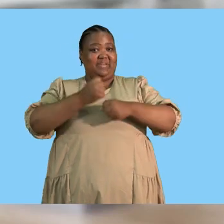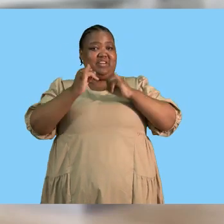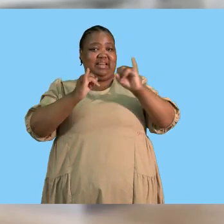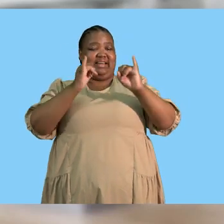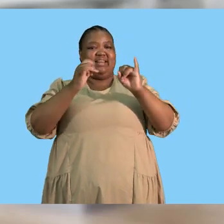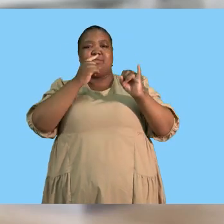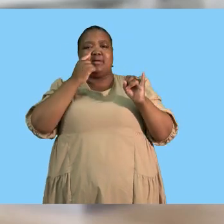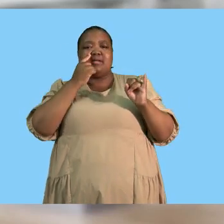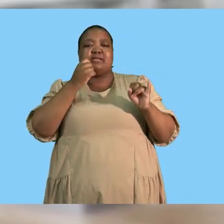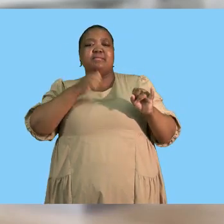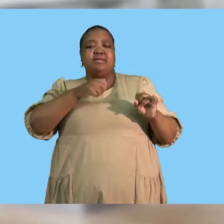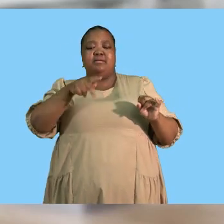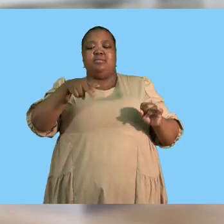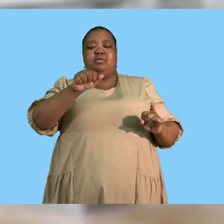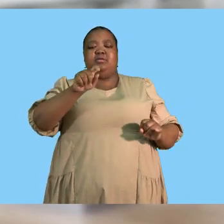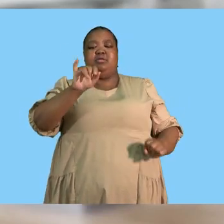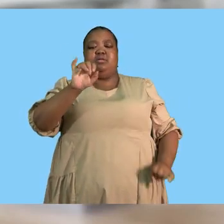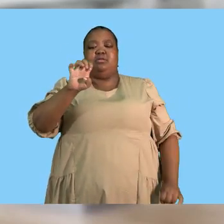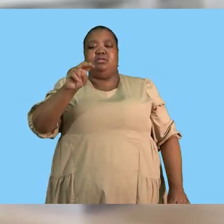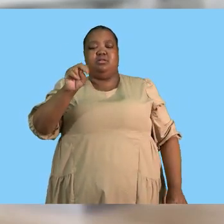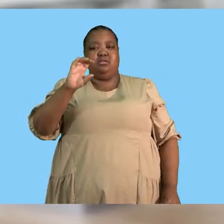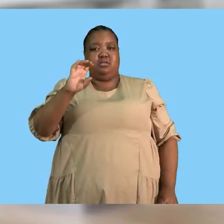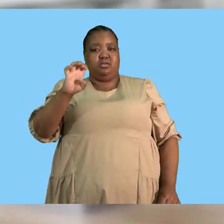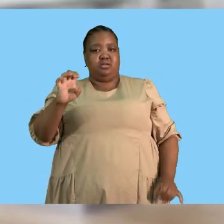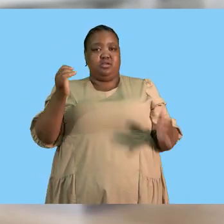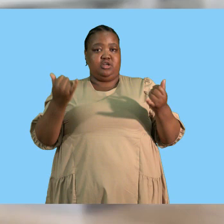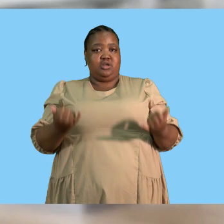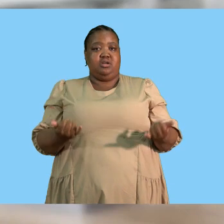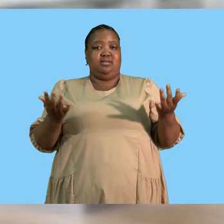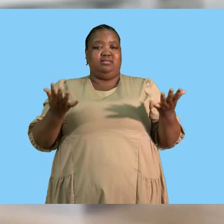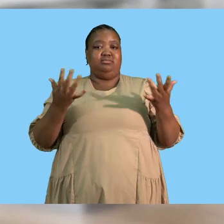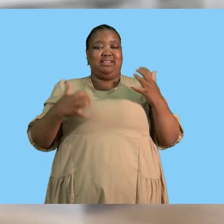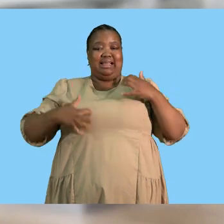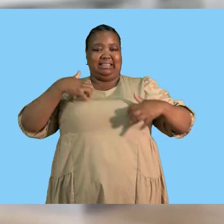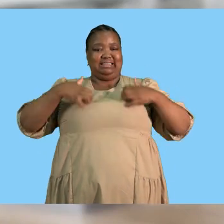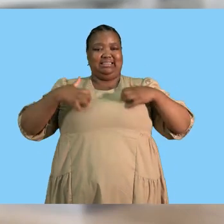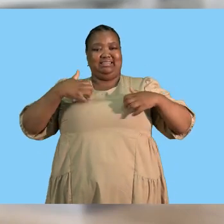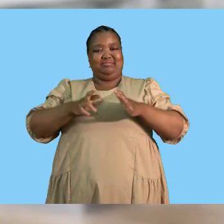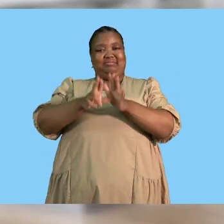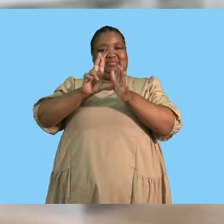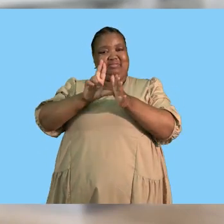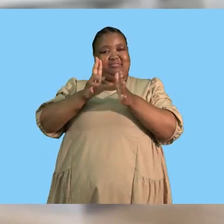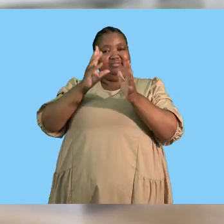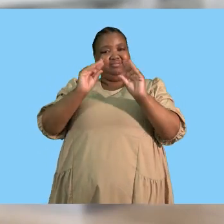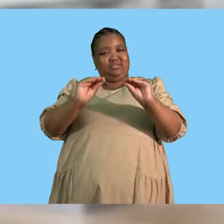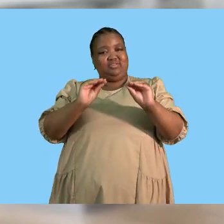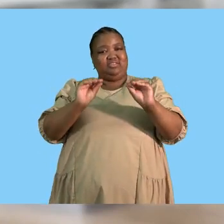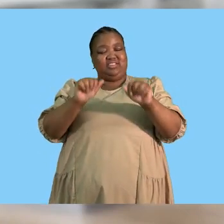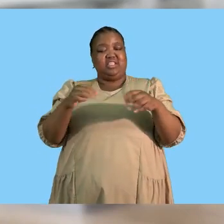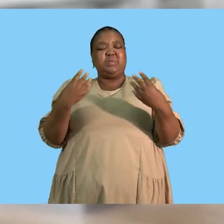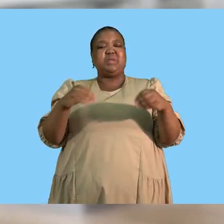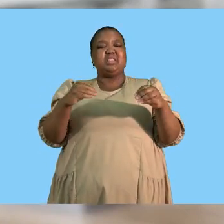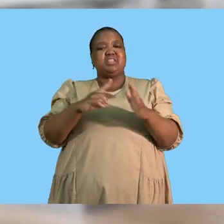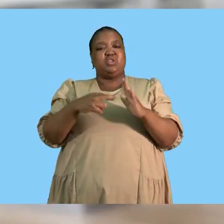Good day, grade 11s. My name is Patience Ngobeni, and I will be taking you through today's exciting revision lesson